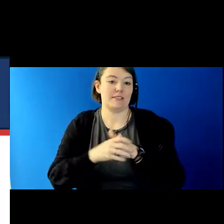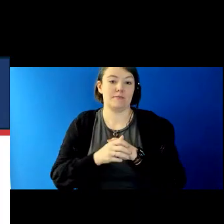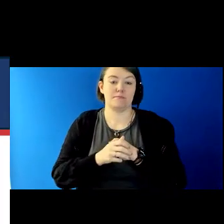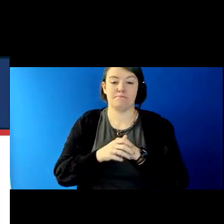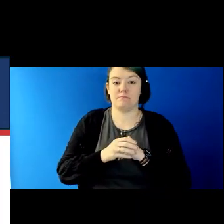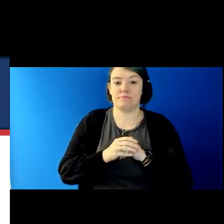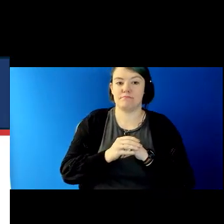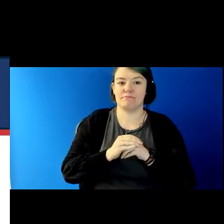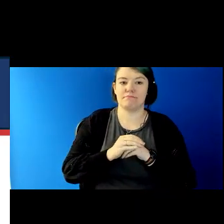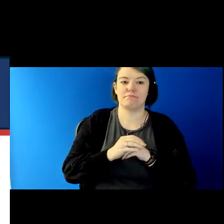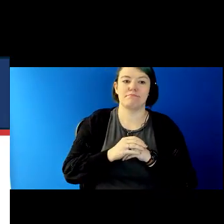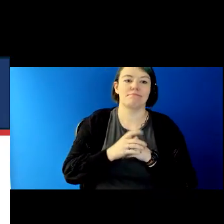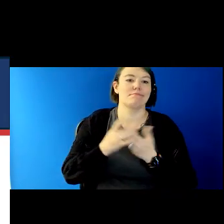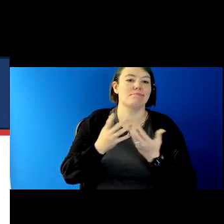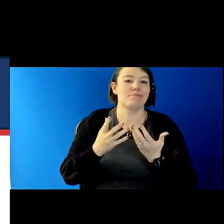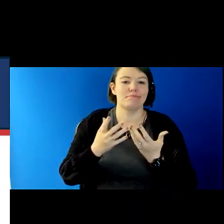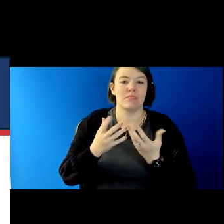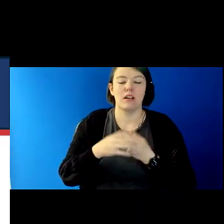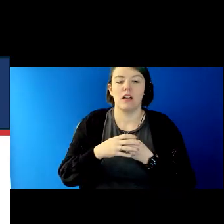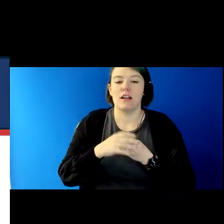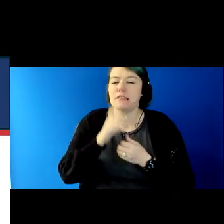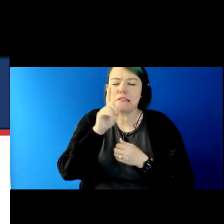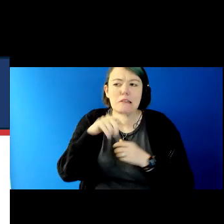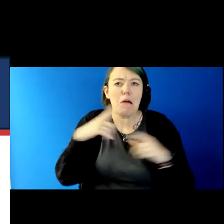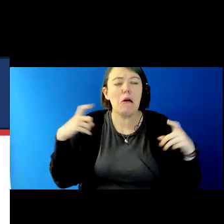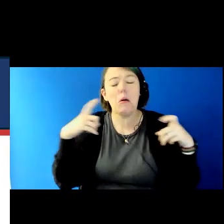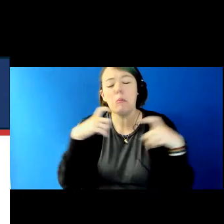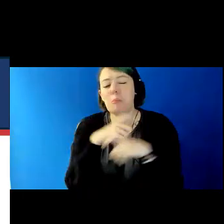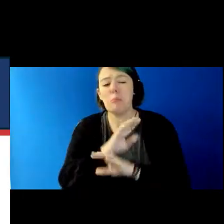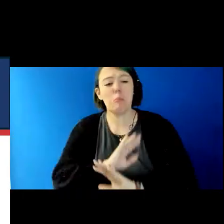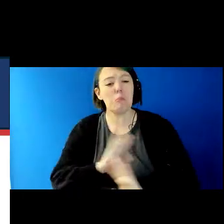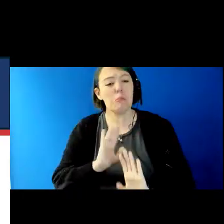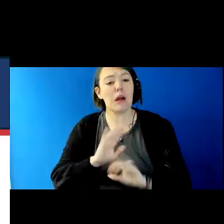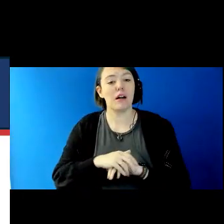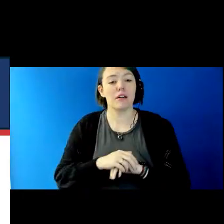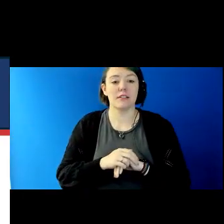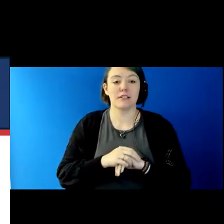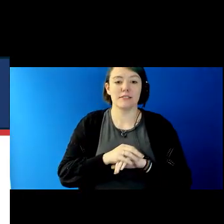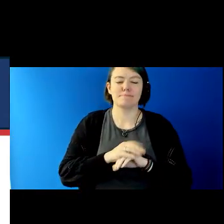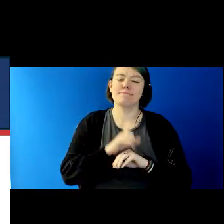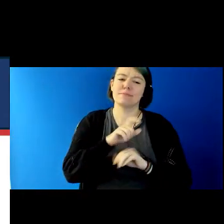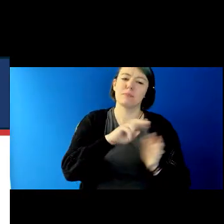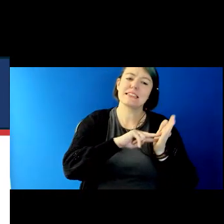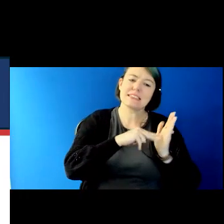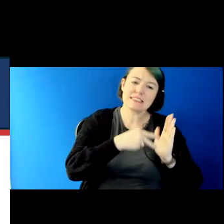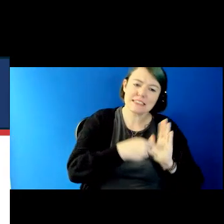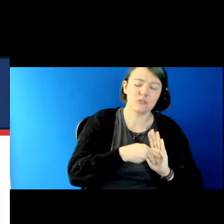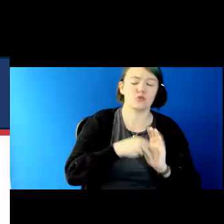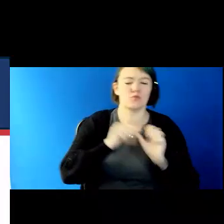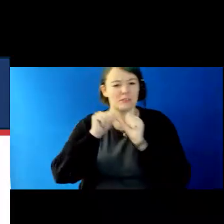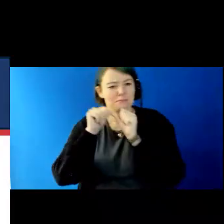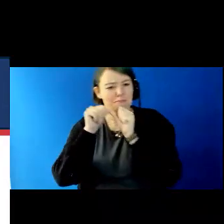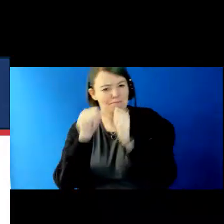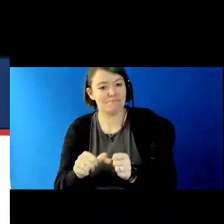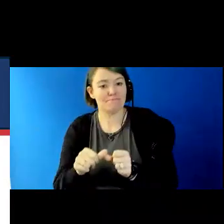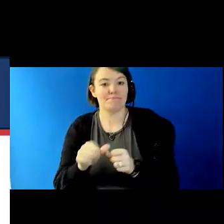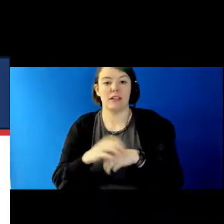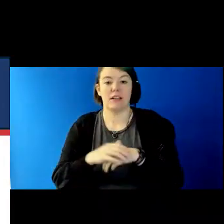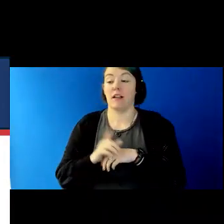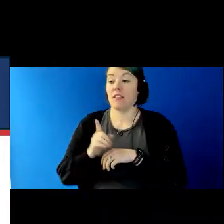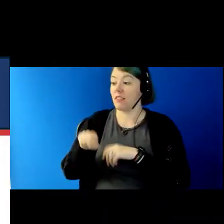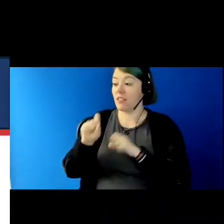consistent. So a couple simple ways that leaders can stay engaged is by sponsoring or attending disability-related events